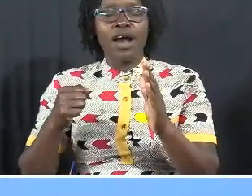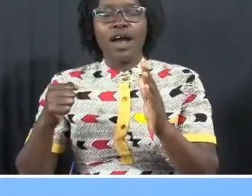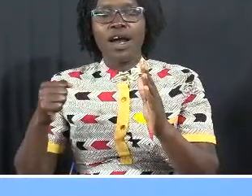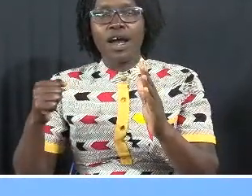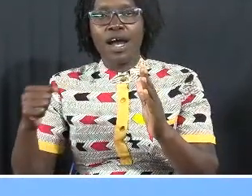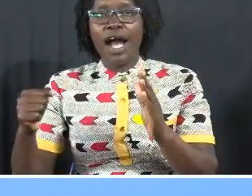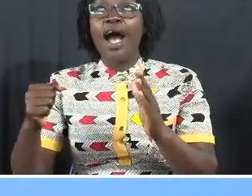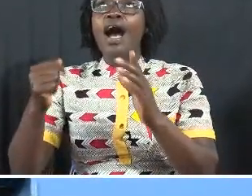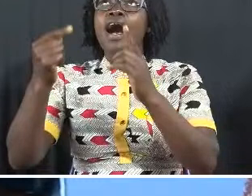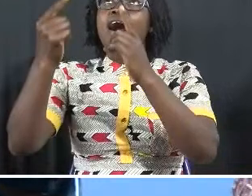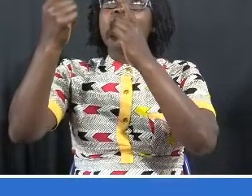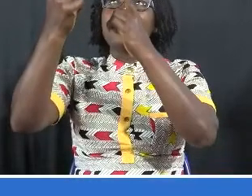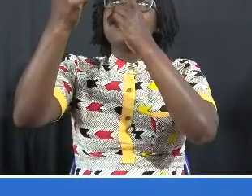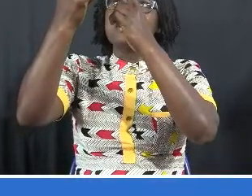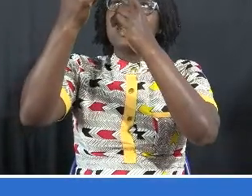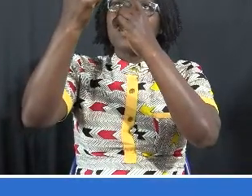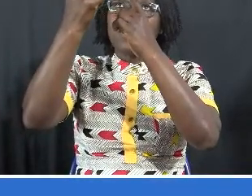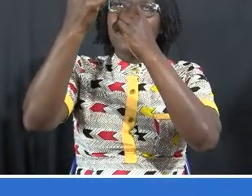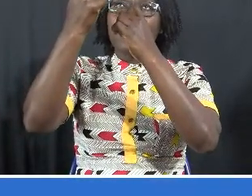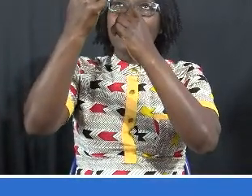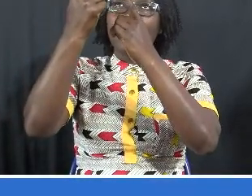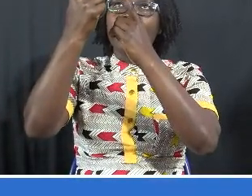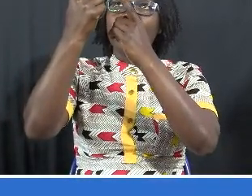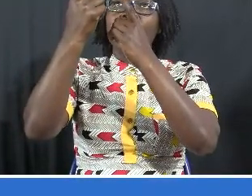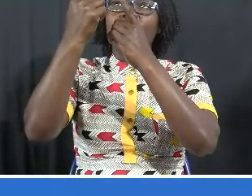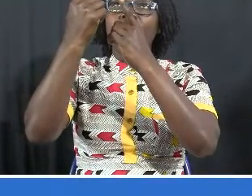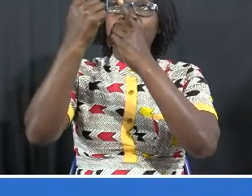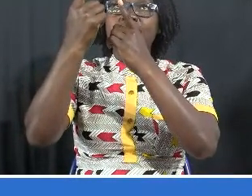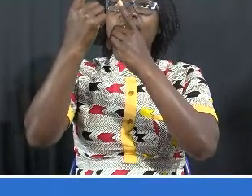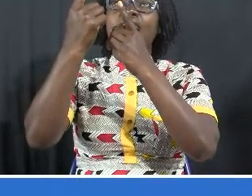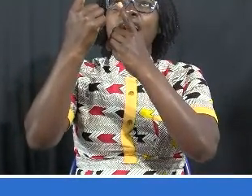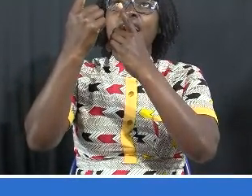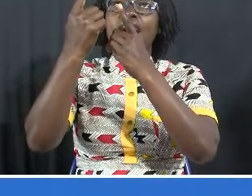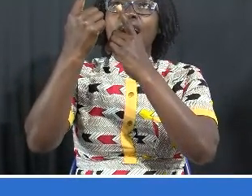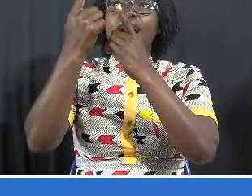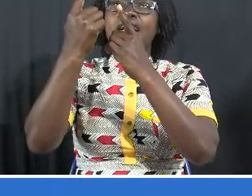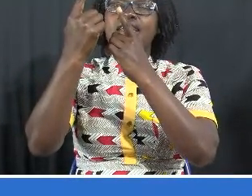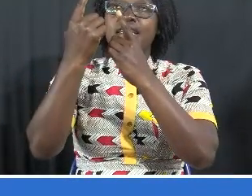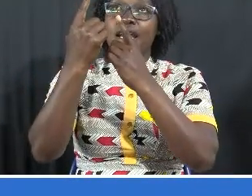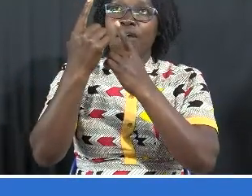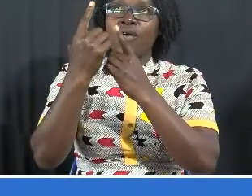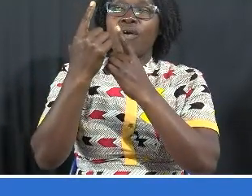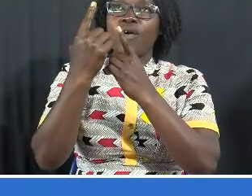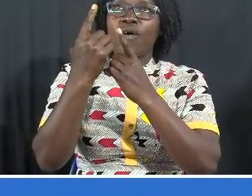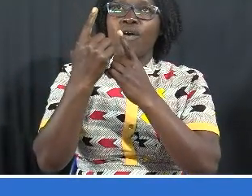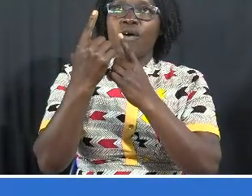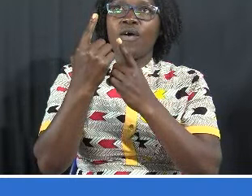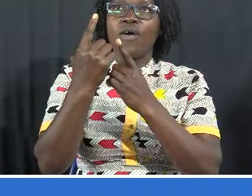Mama, ana kuja, ana.